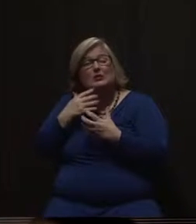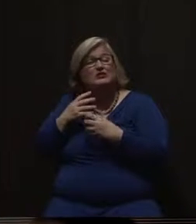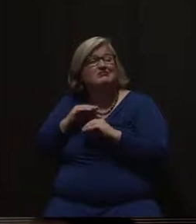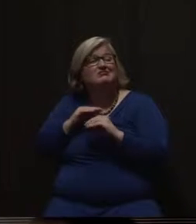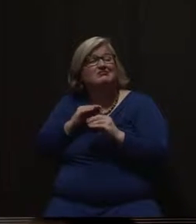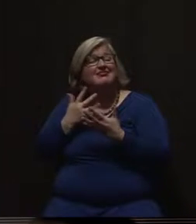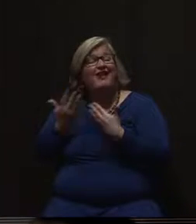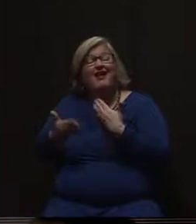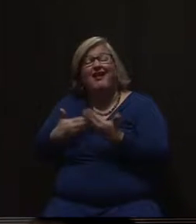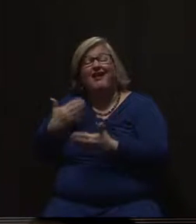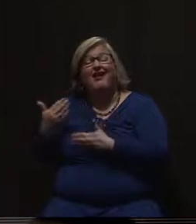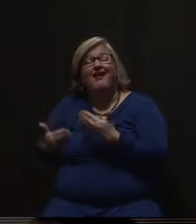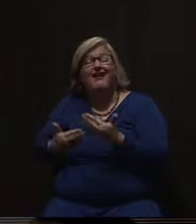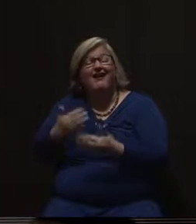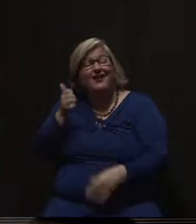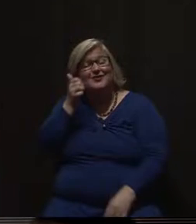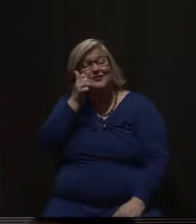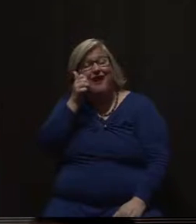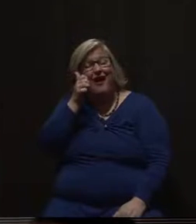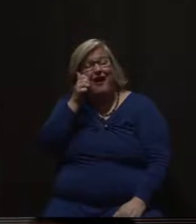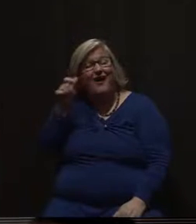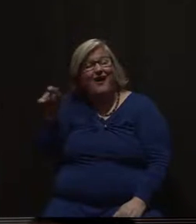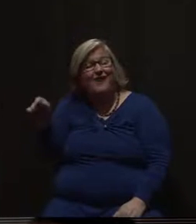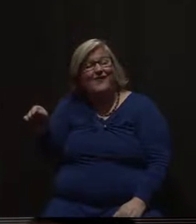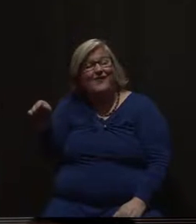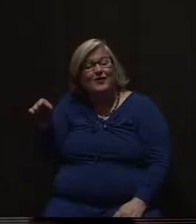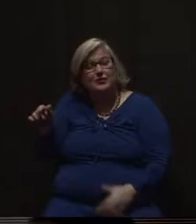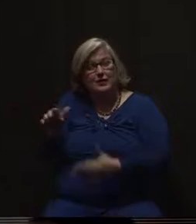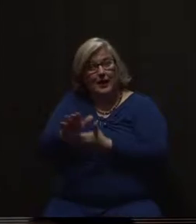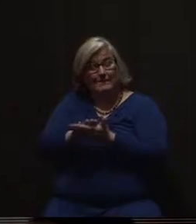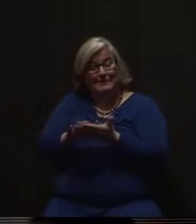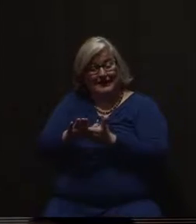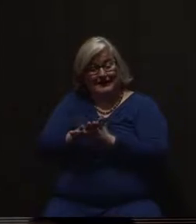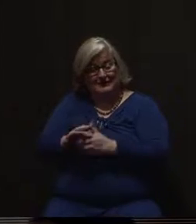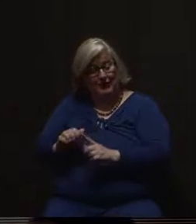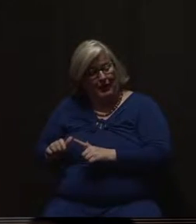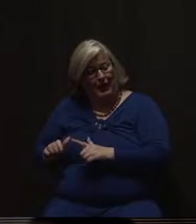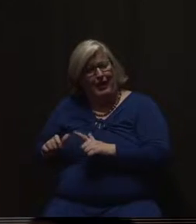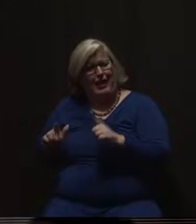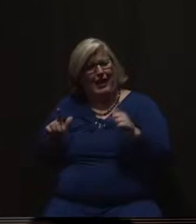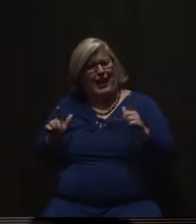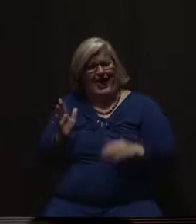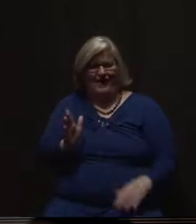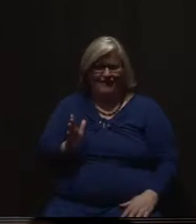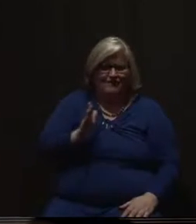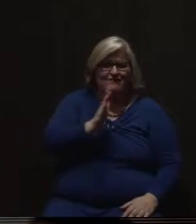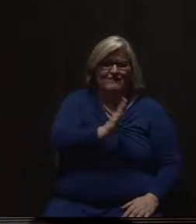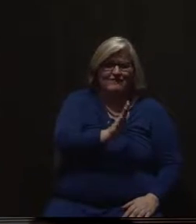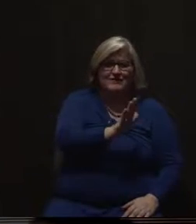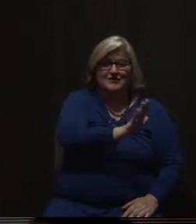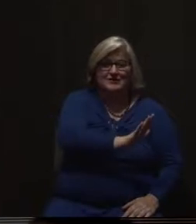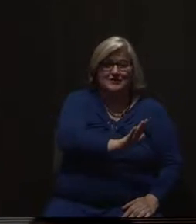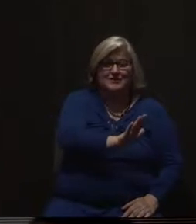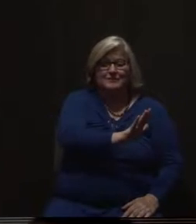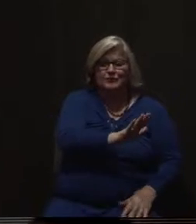learning them. And now kind of the I don't mean the left-wing parties, I mean